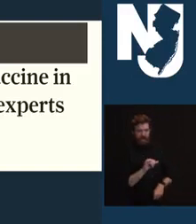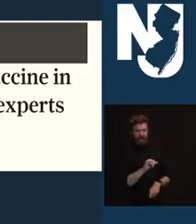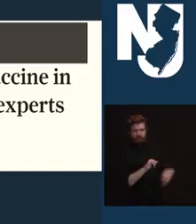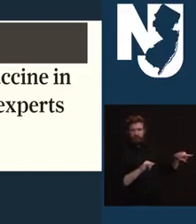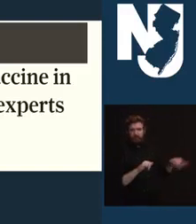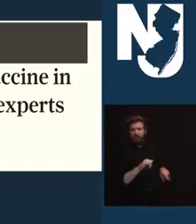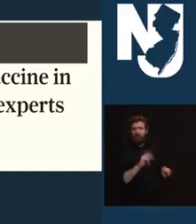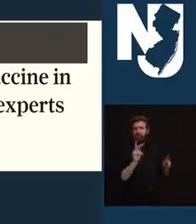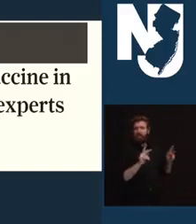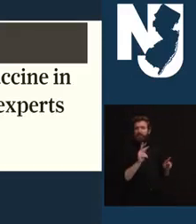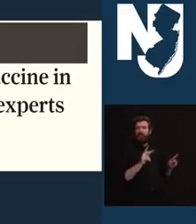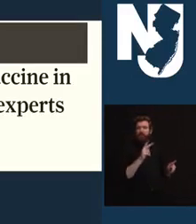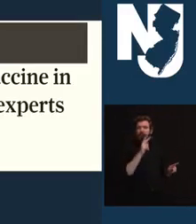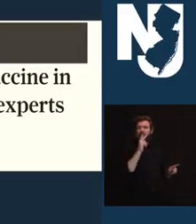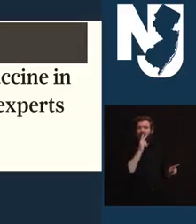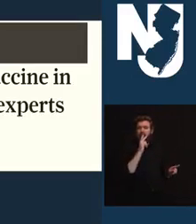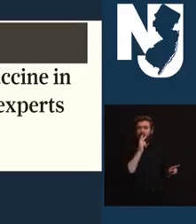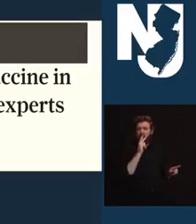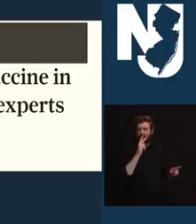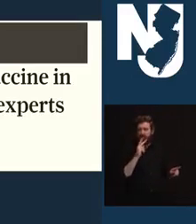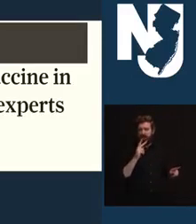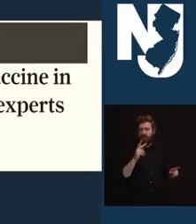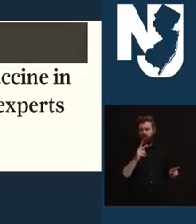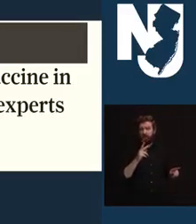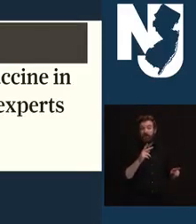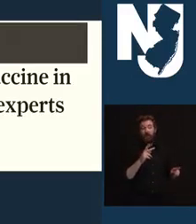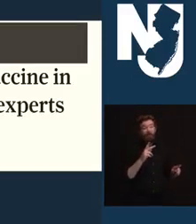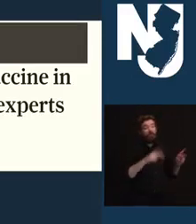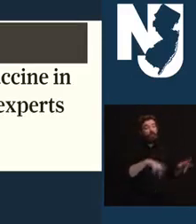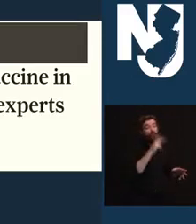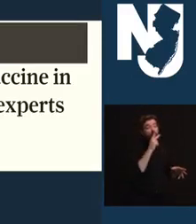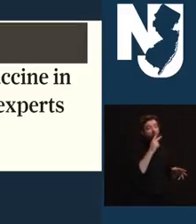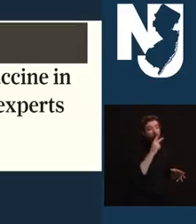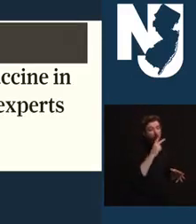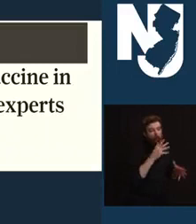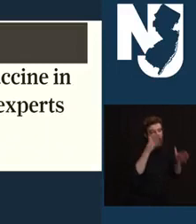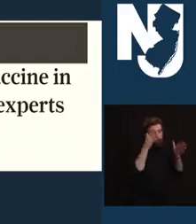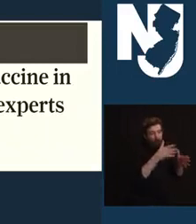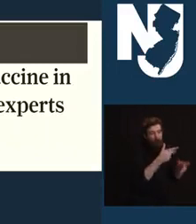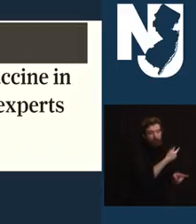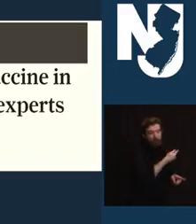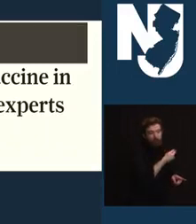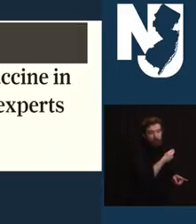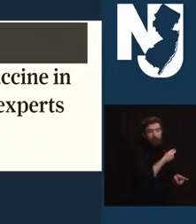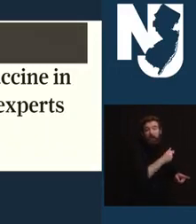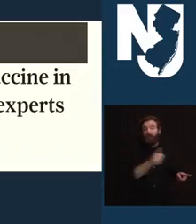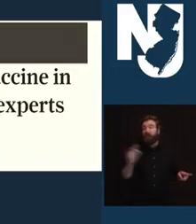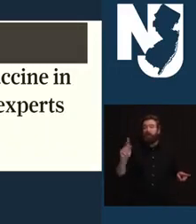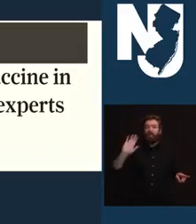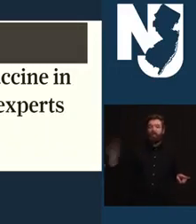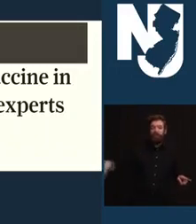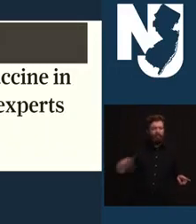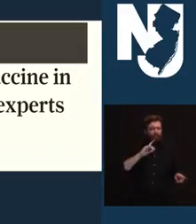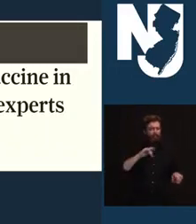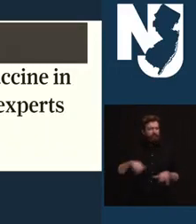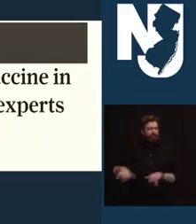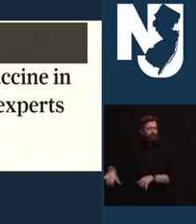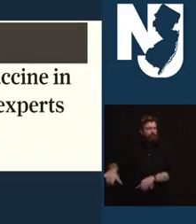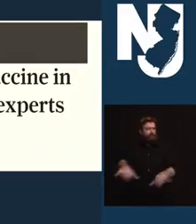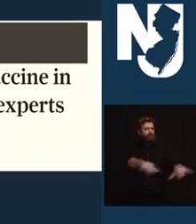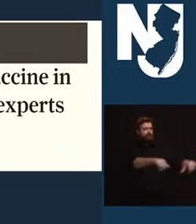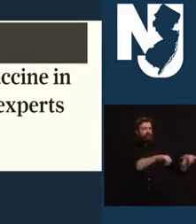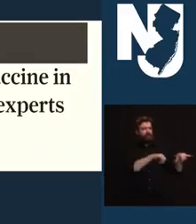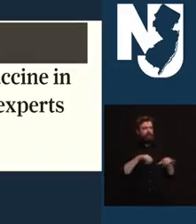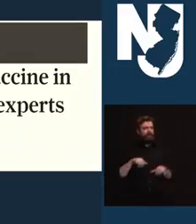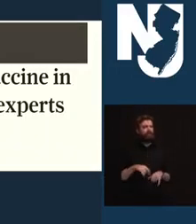and that attacking folks who took up the habit of smoking and who are now addicted may be politically expedient. But at this